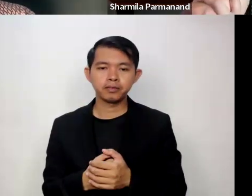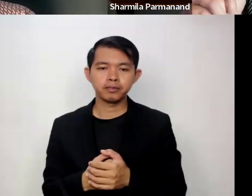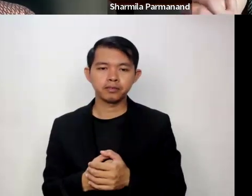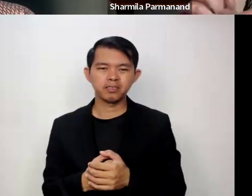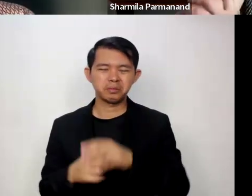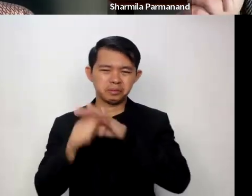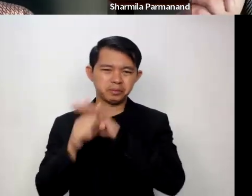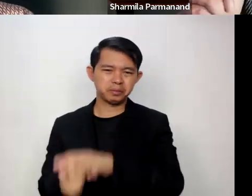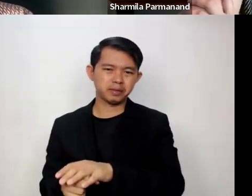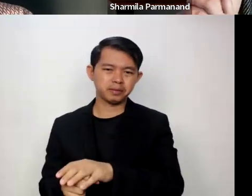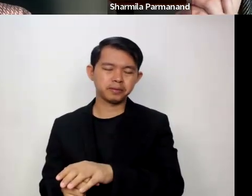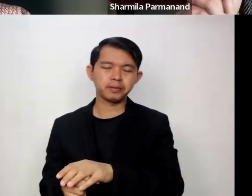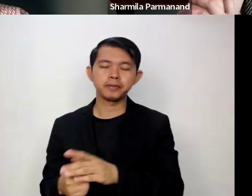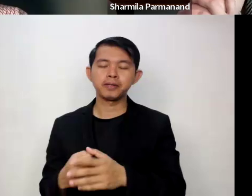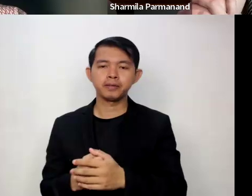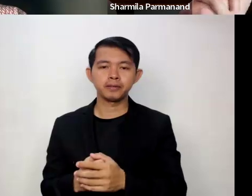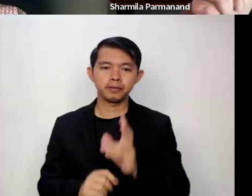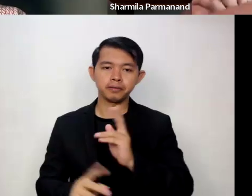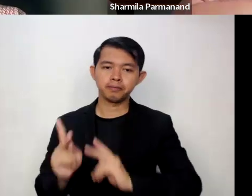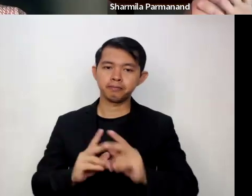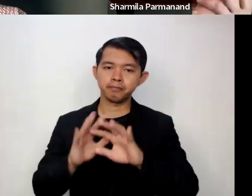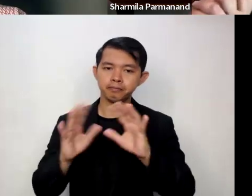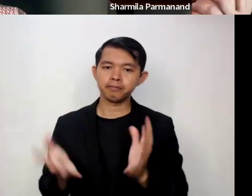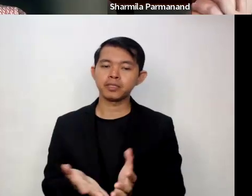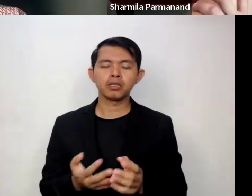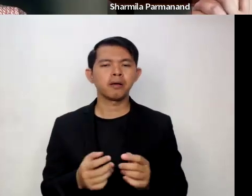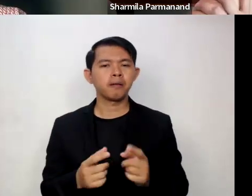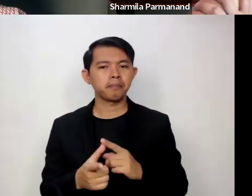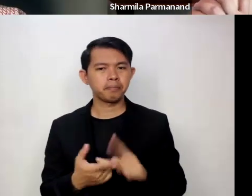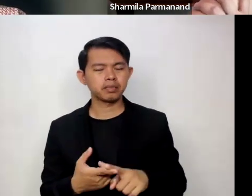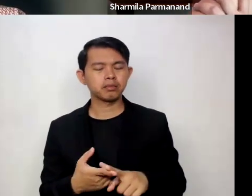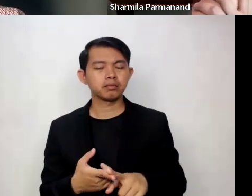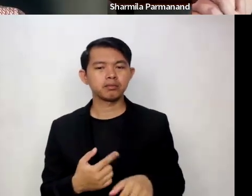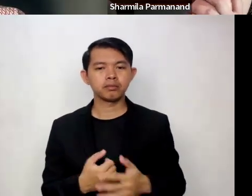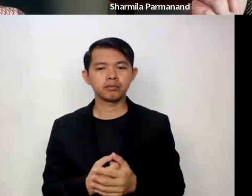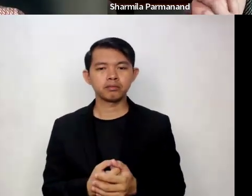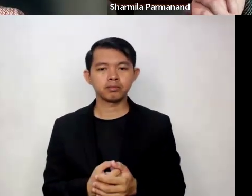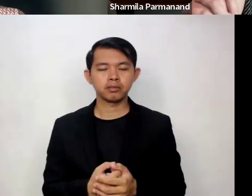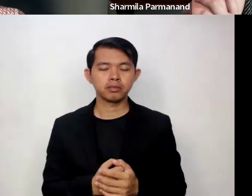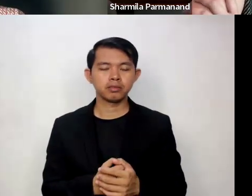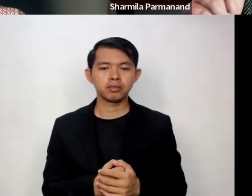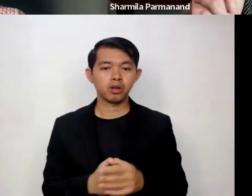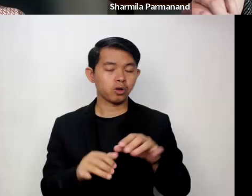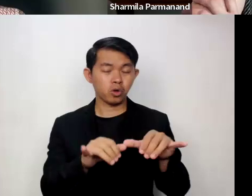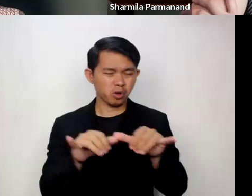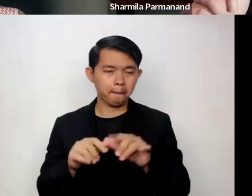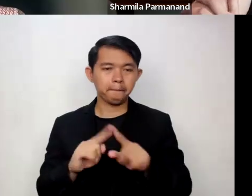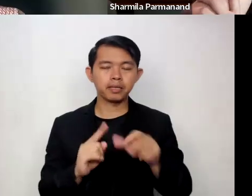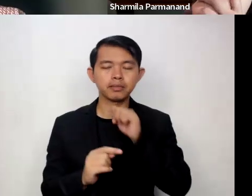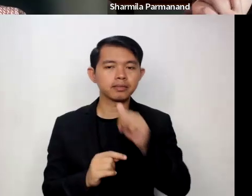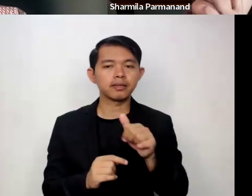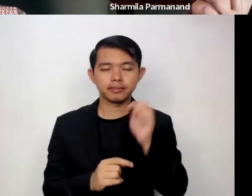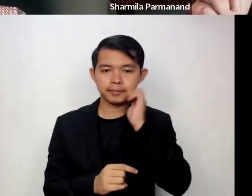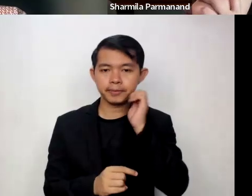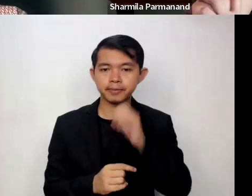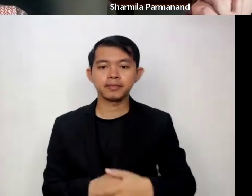of knowing in the world, right? What is their somewhat common ground, but not always? That knowledge production